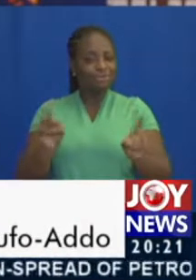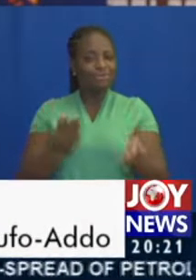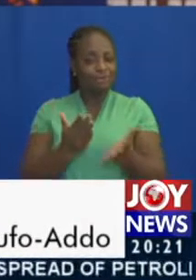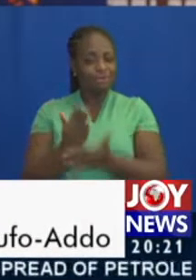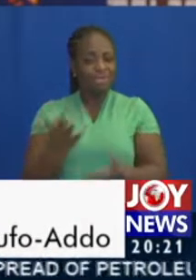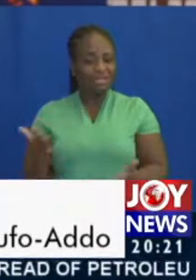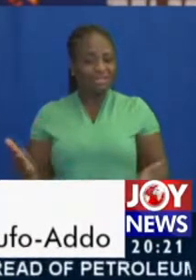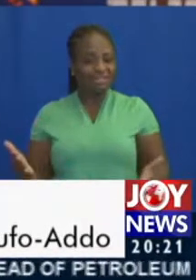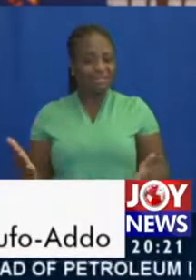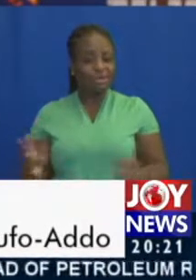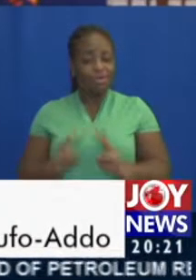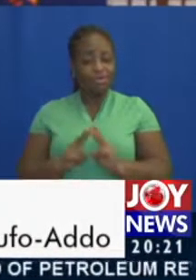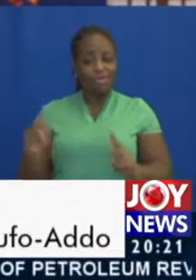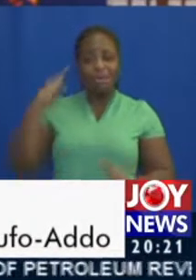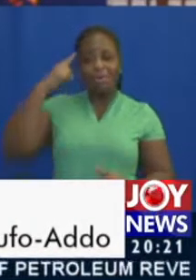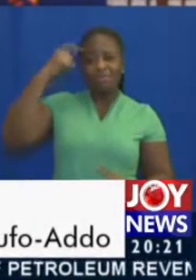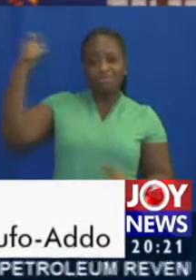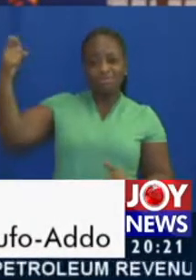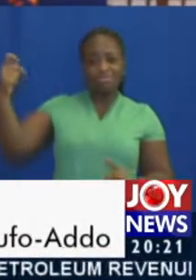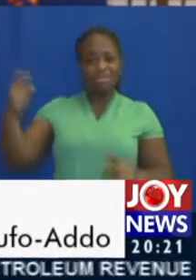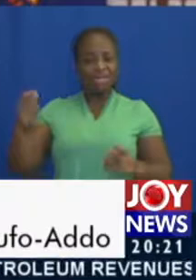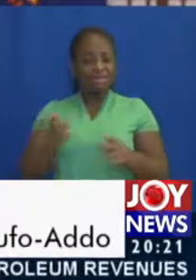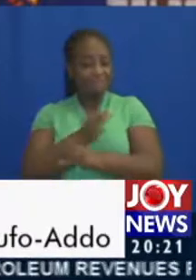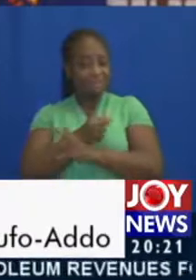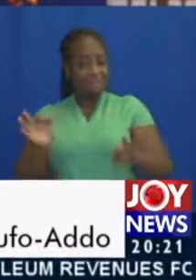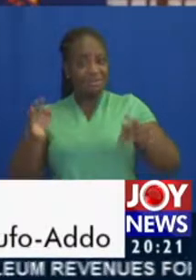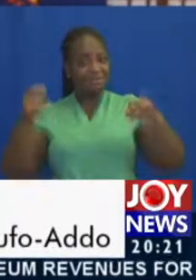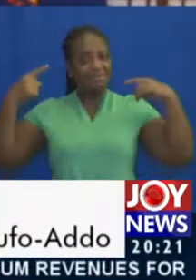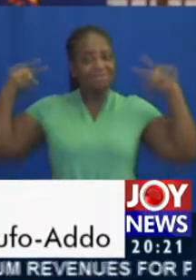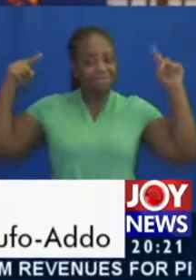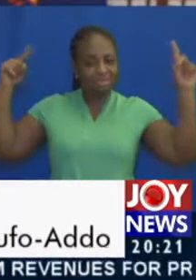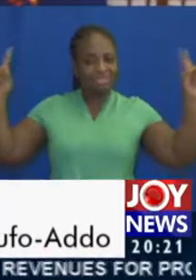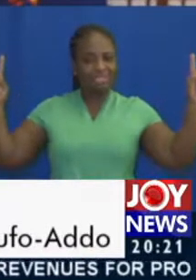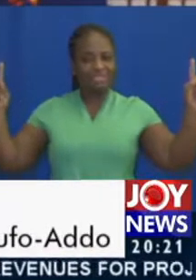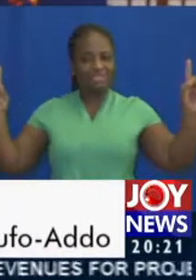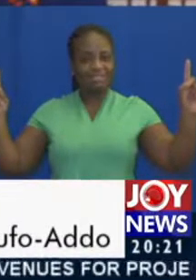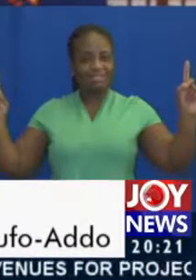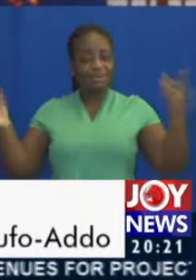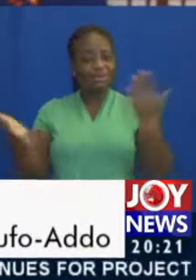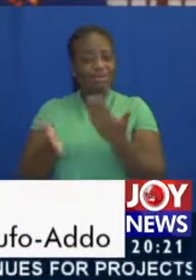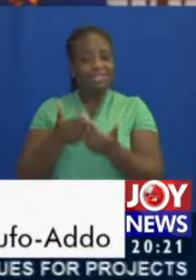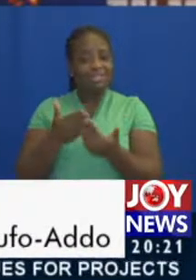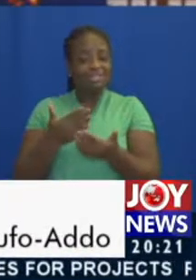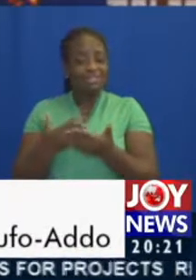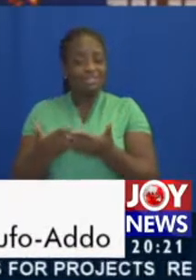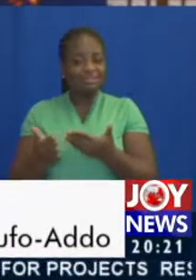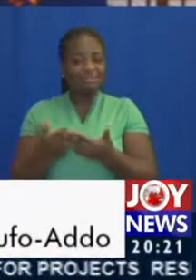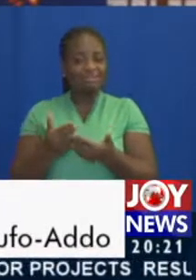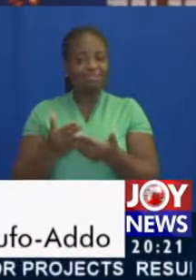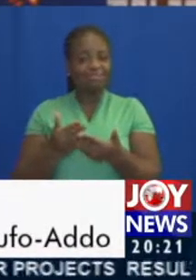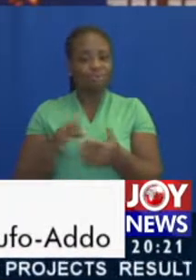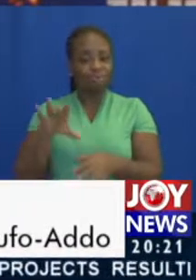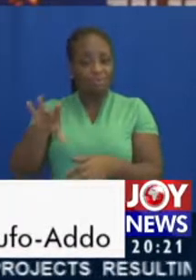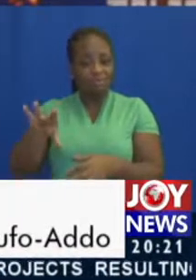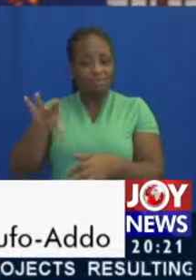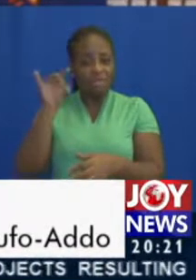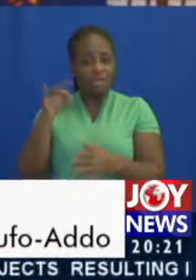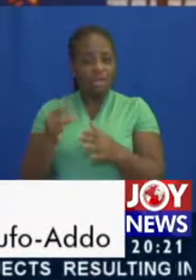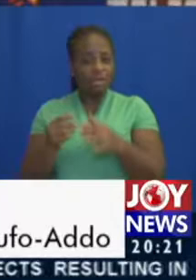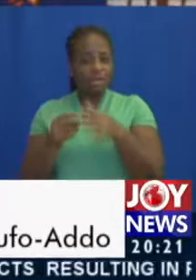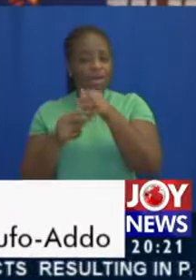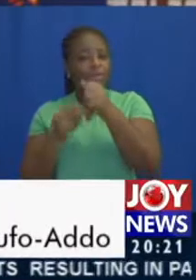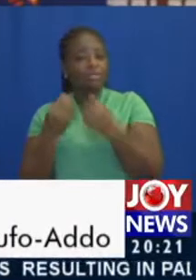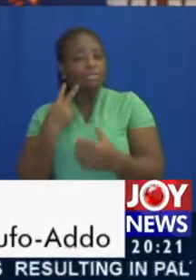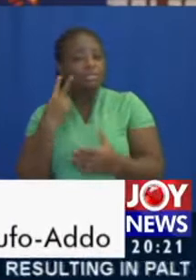the dreams of freedom and prosperity that inspired the great patriots who founded our nation can